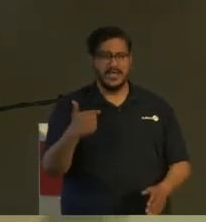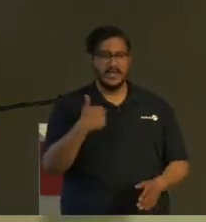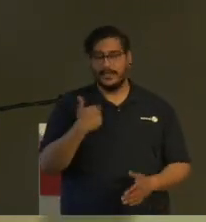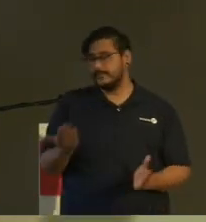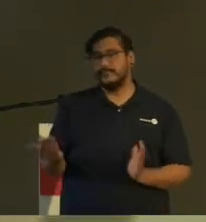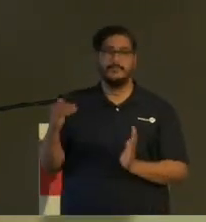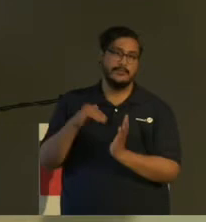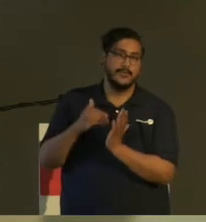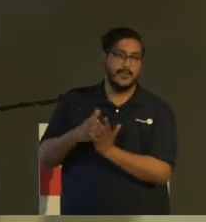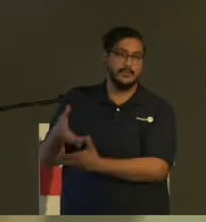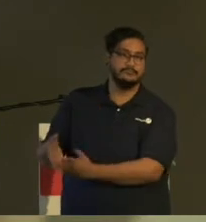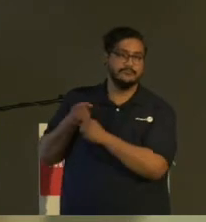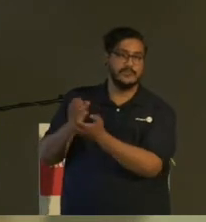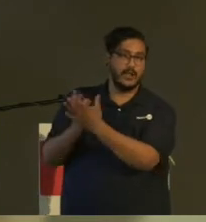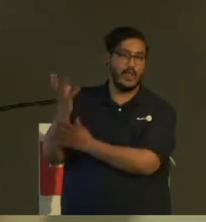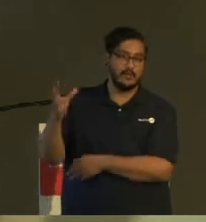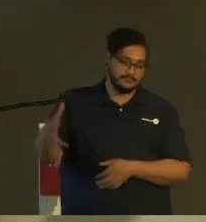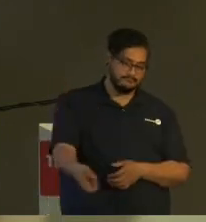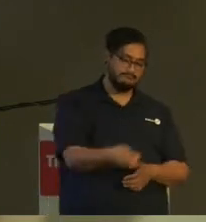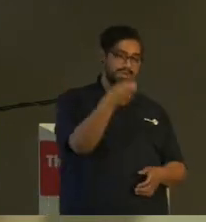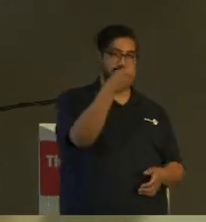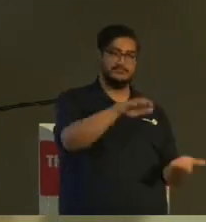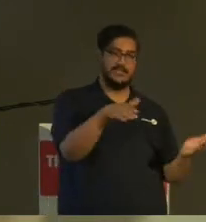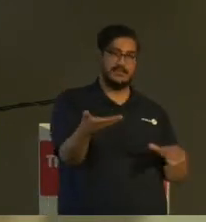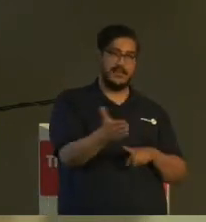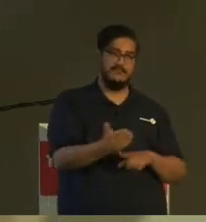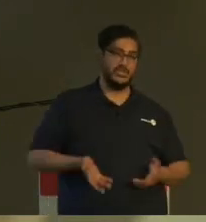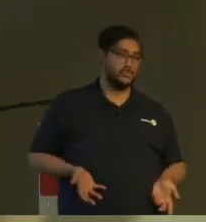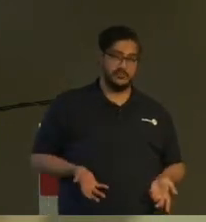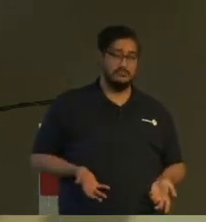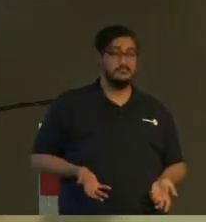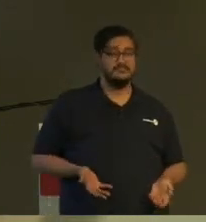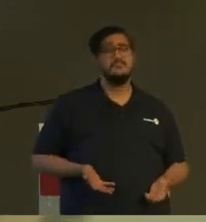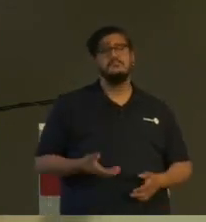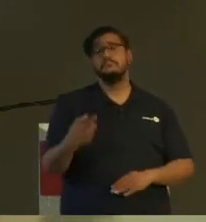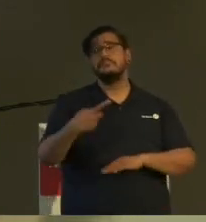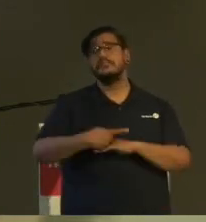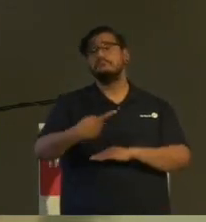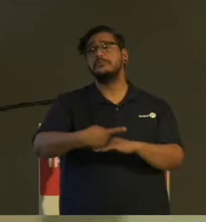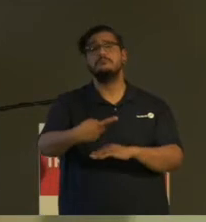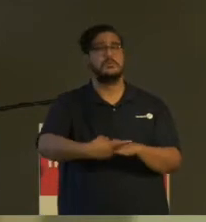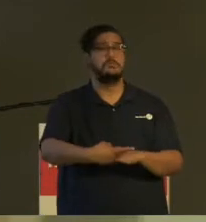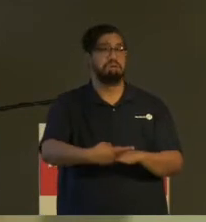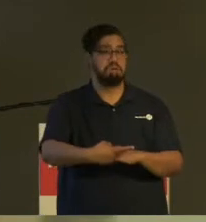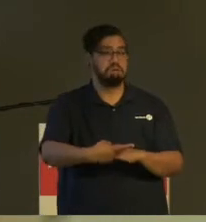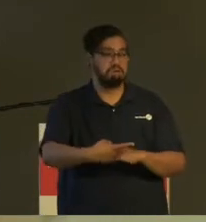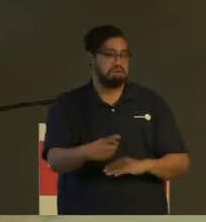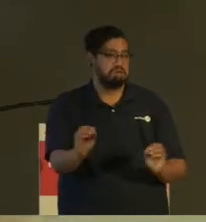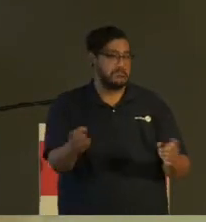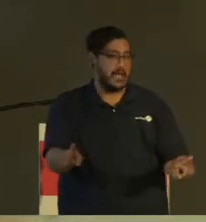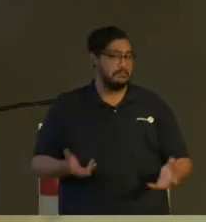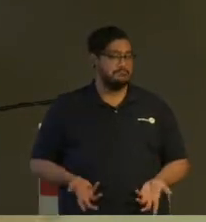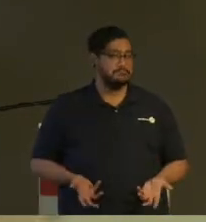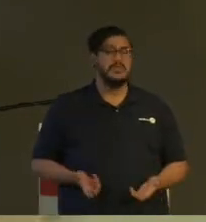used for dye jobs and removed the dead fish. Over the days to follow, nothing noteworthy happened. I simply tried